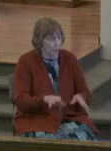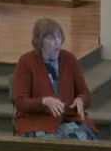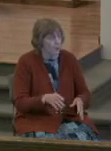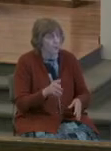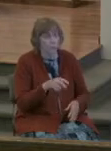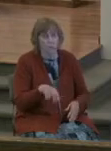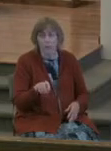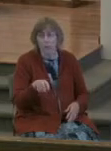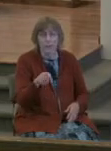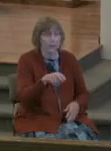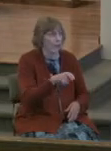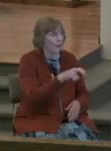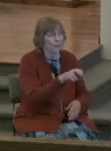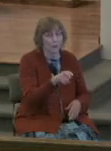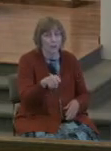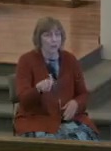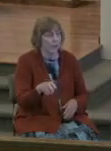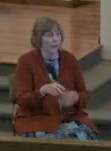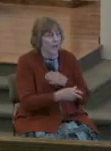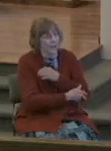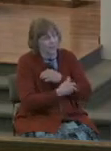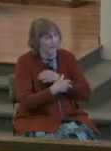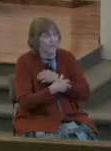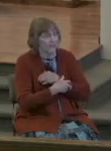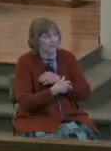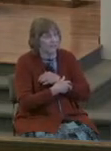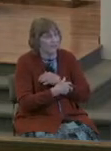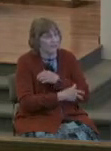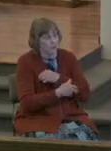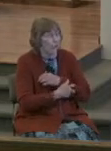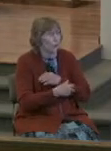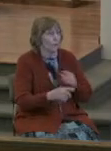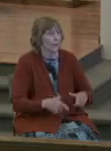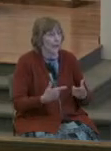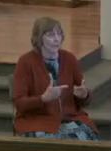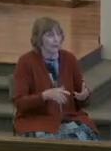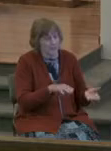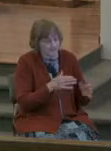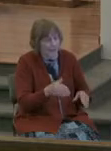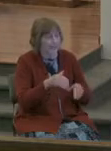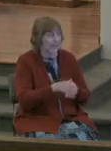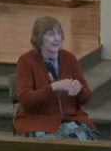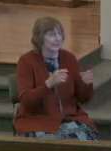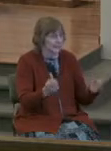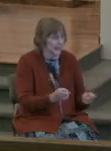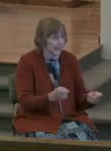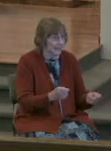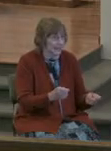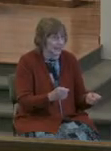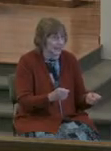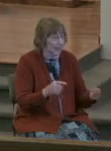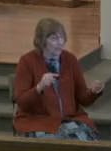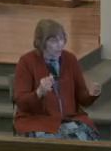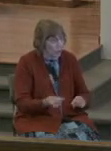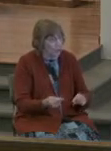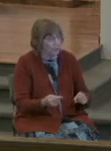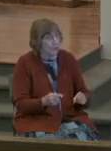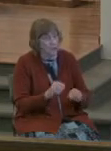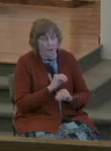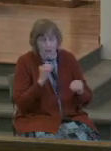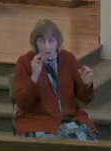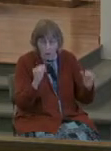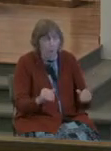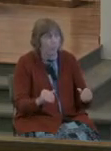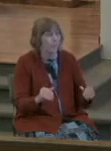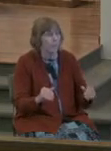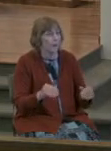wandering, not only has the thief stolen their lives, not only are they dying in sin, not only are they hurt and hopeless and